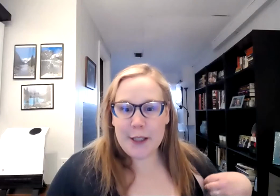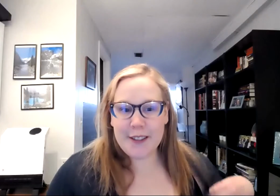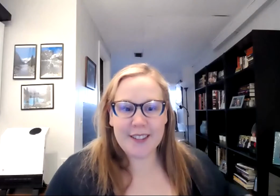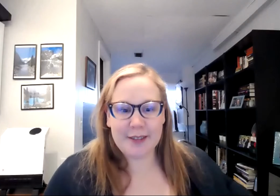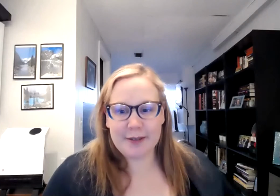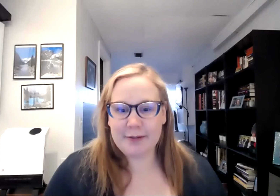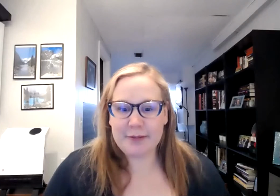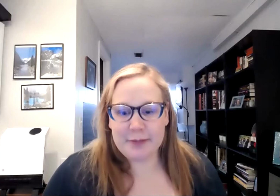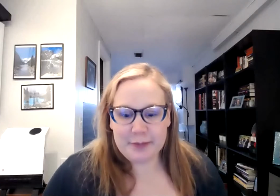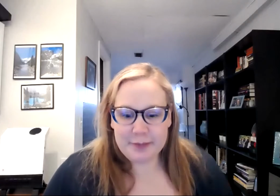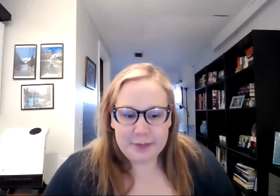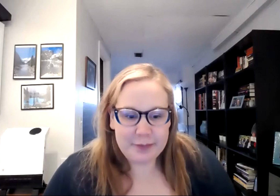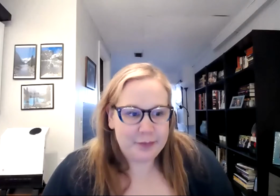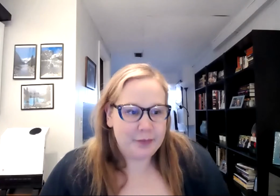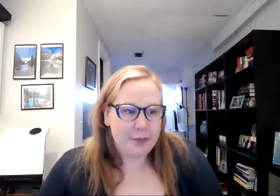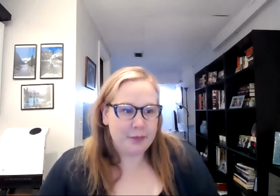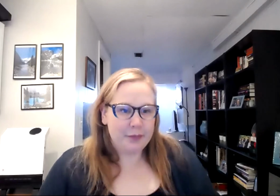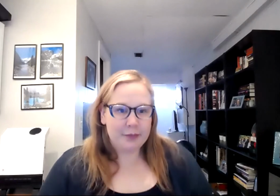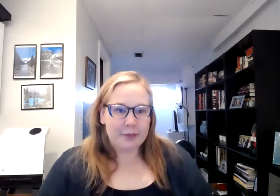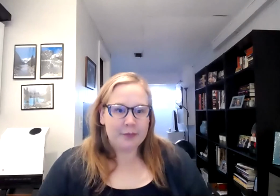Everybody's moving.